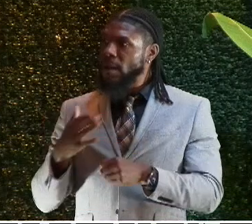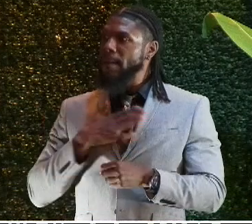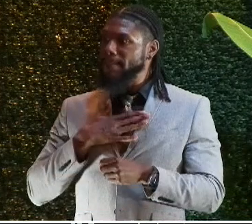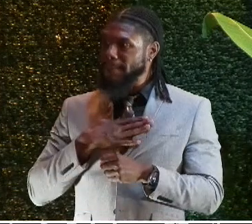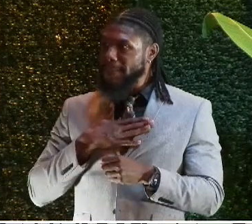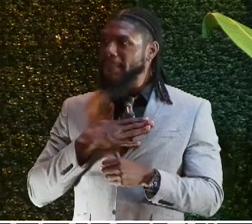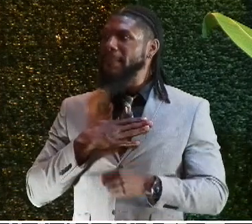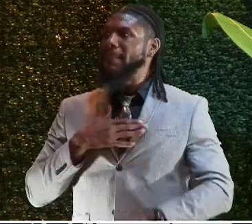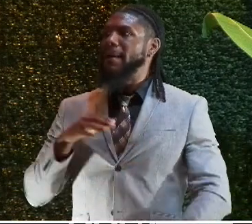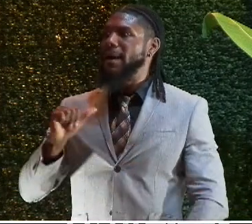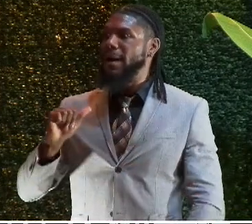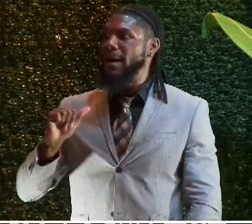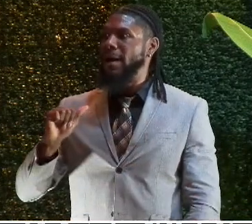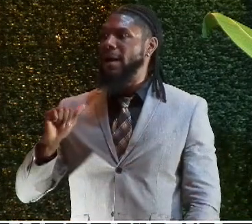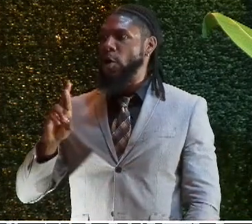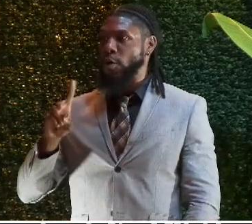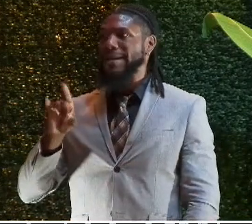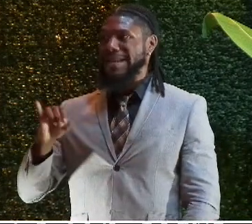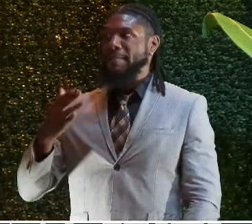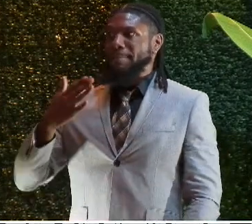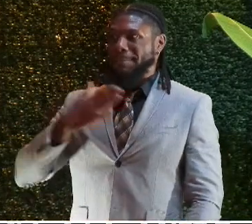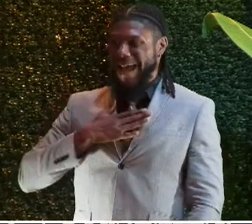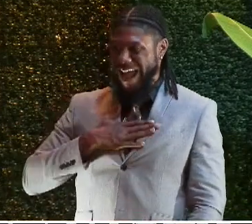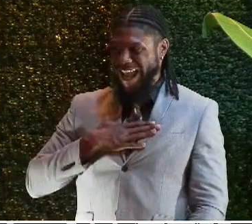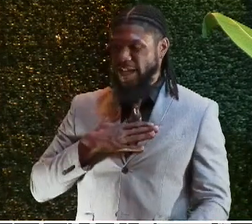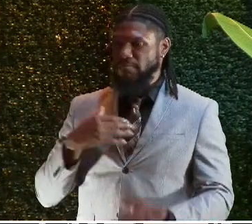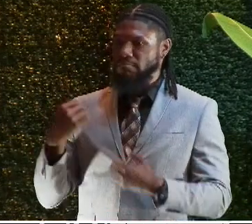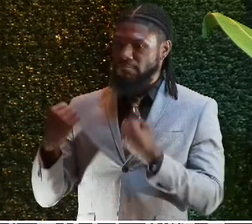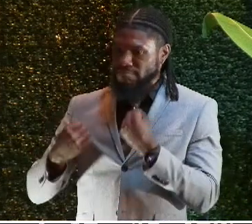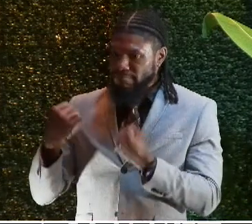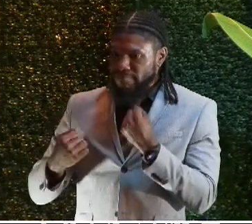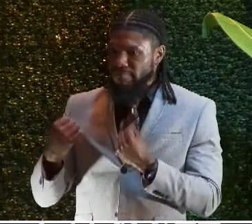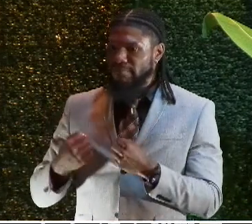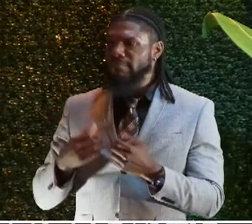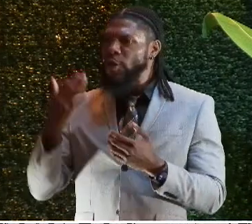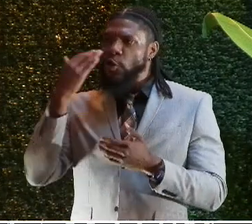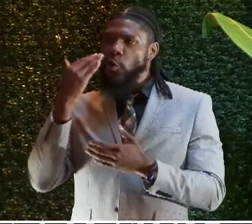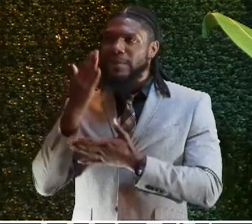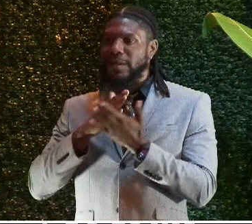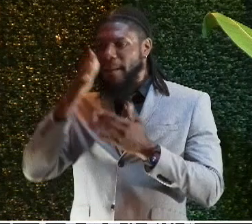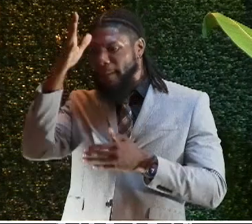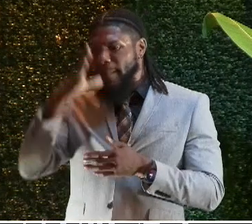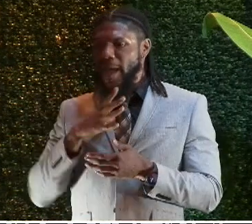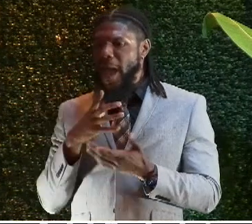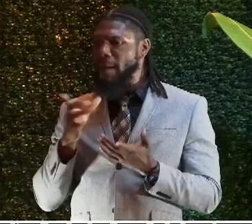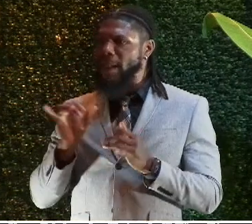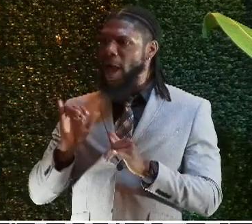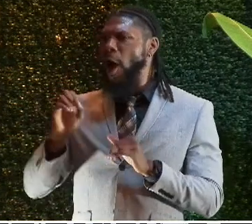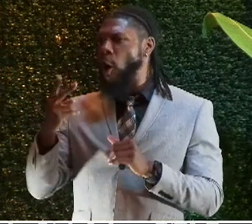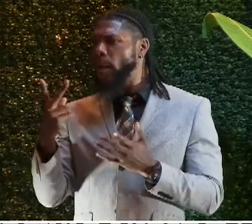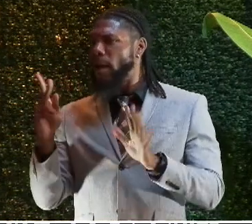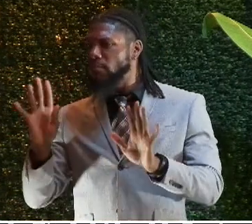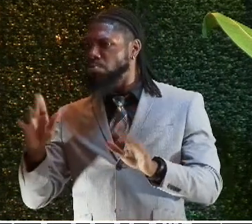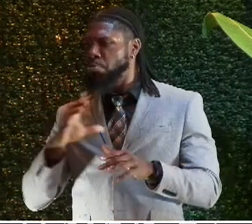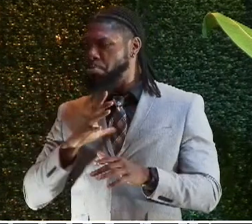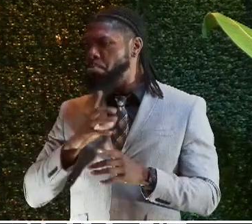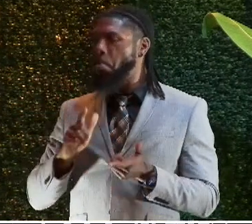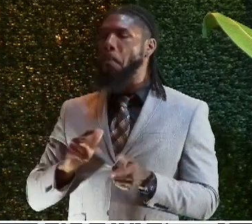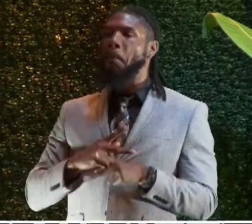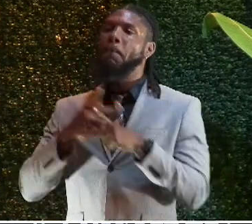Audi. I was dating this man. Now listen, we ain't always, I'm trying to, he ain't got to make the money I make, blah, blah,